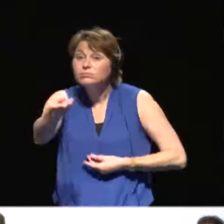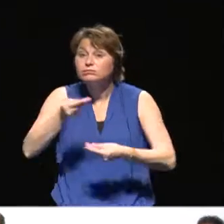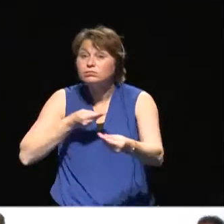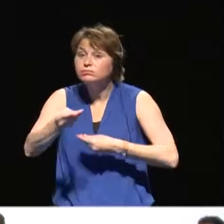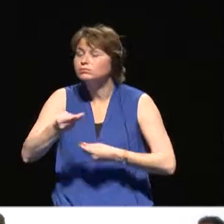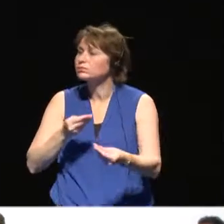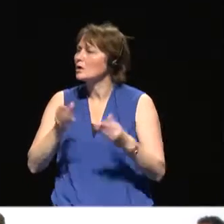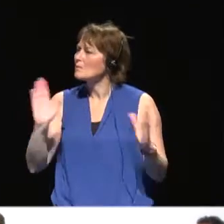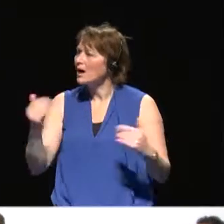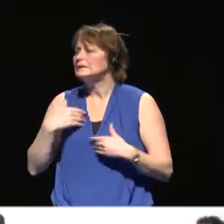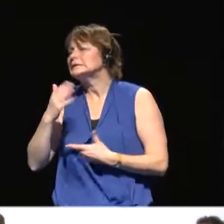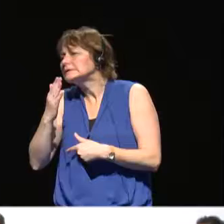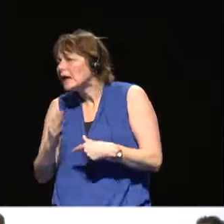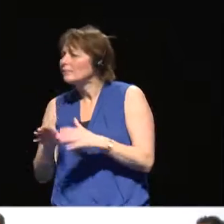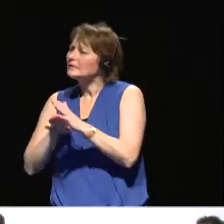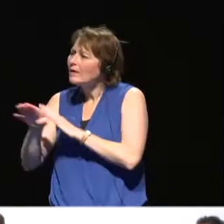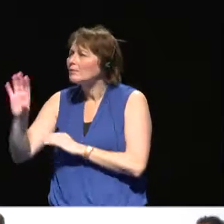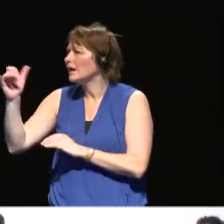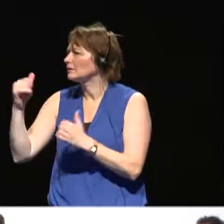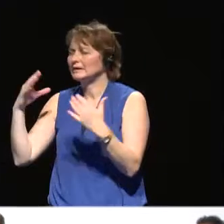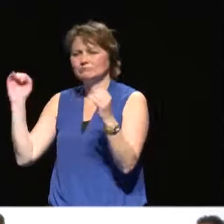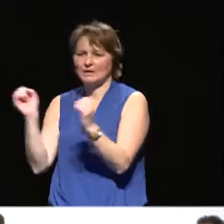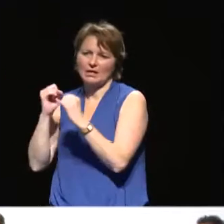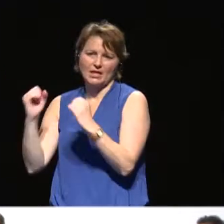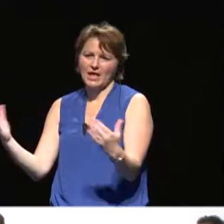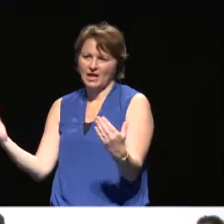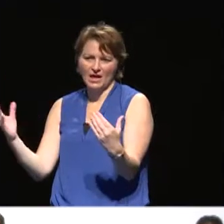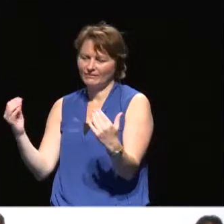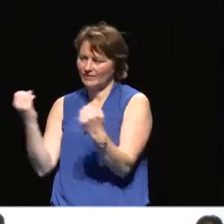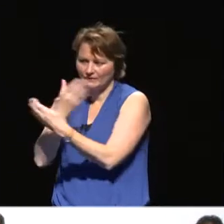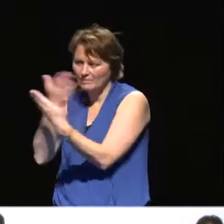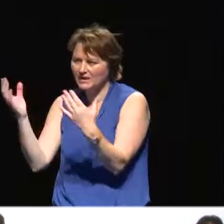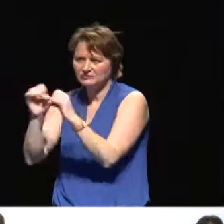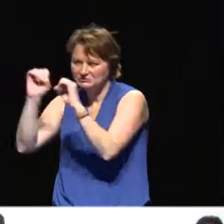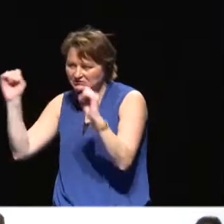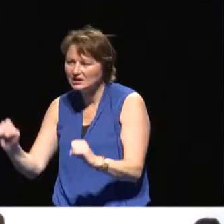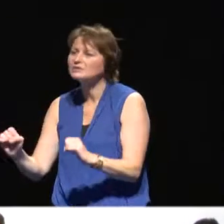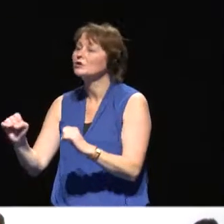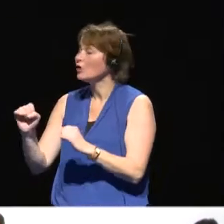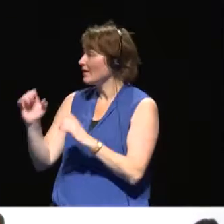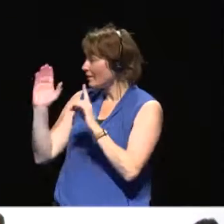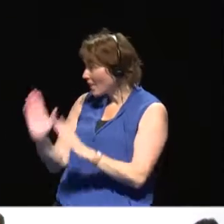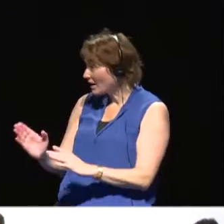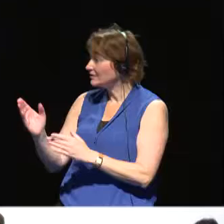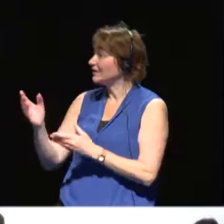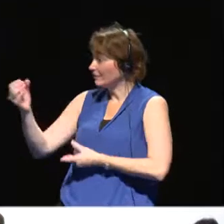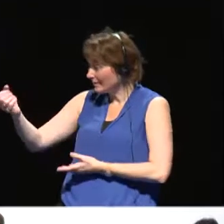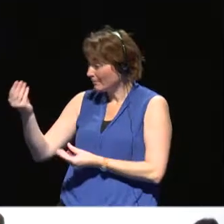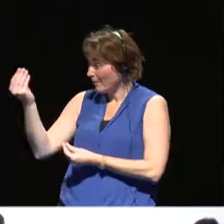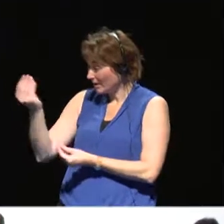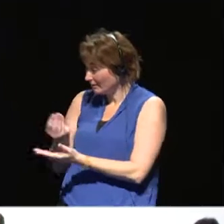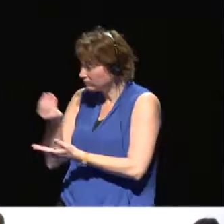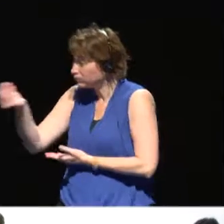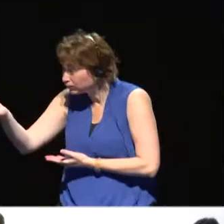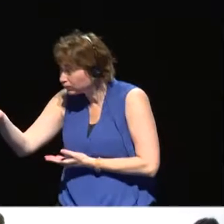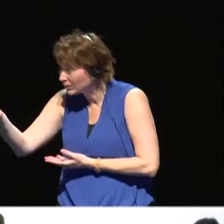competence and the infrastructure to give all the information. That's why if we ask for them to be reciprocal, we would risk to exclude them